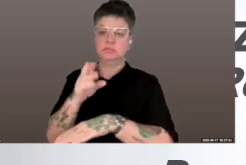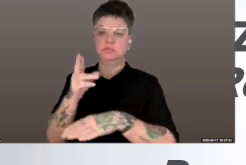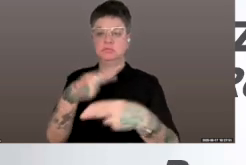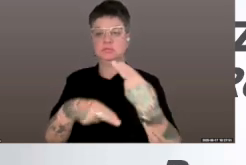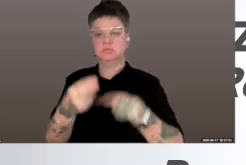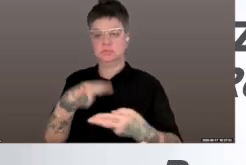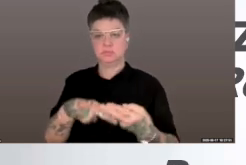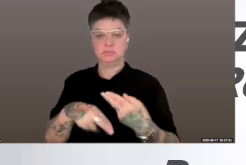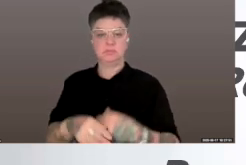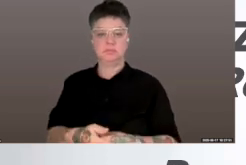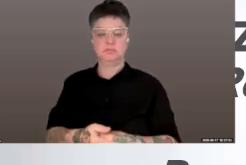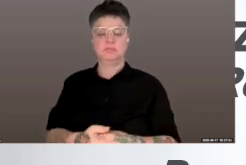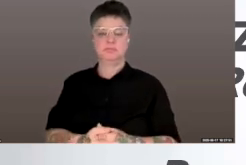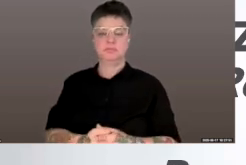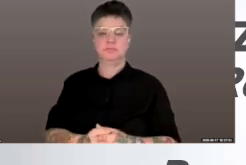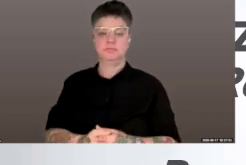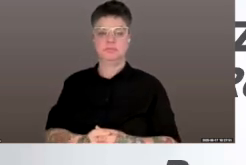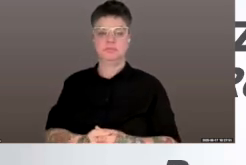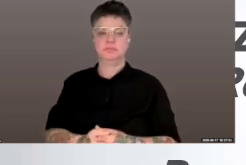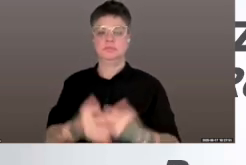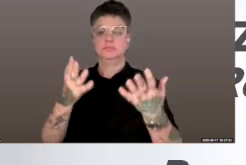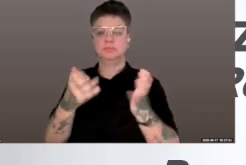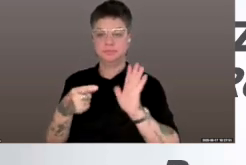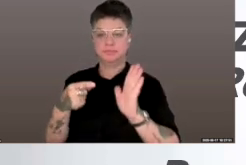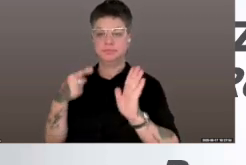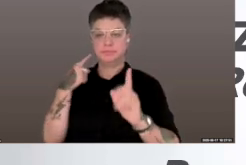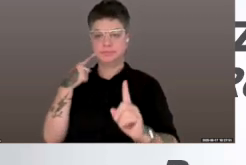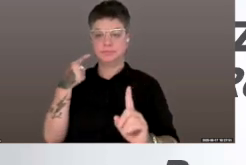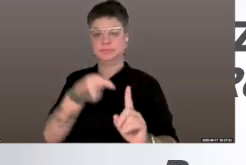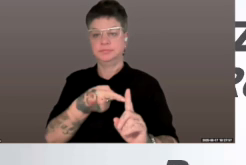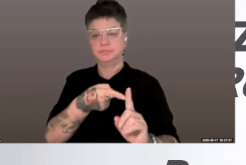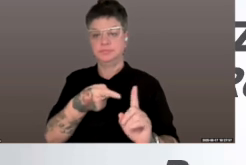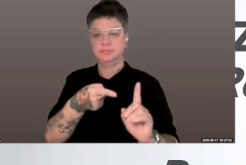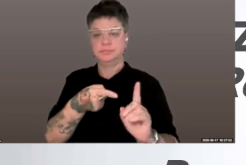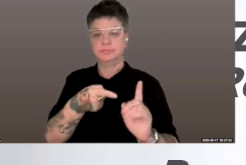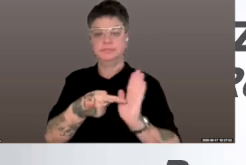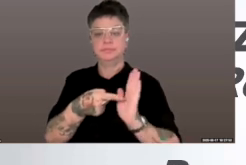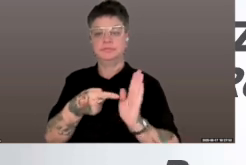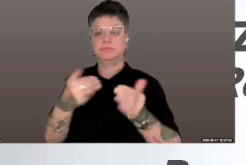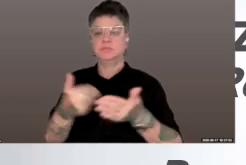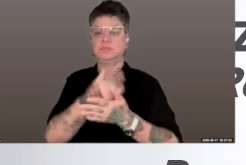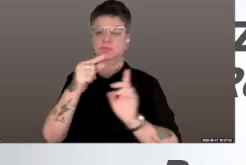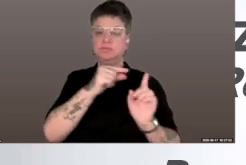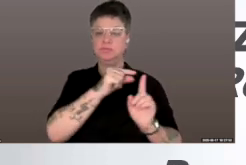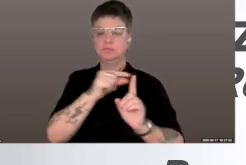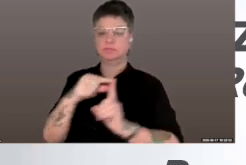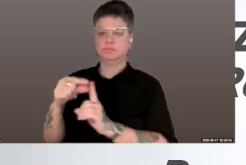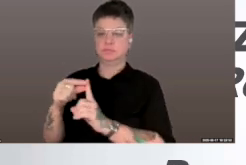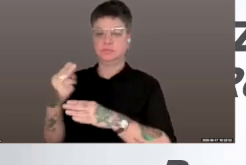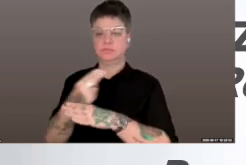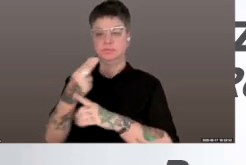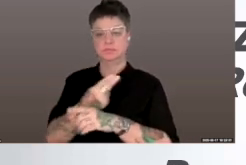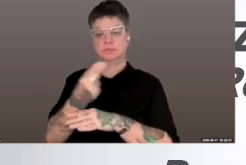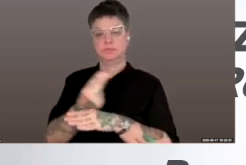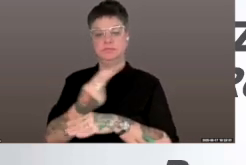pathway remains focused on prioritizing the needs for the Zero, ZAP, and DCAP